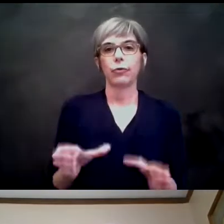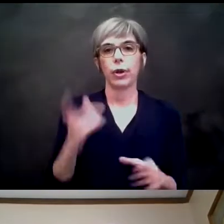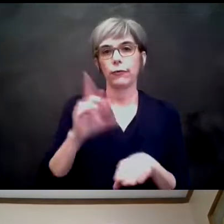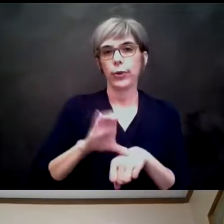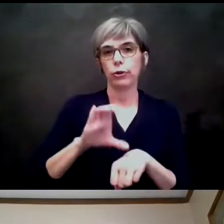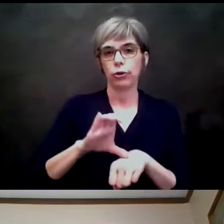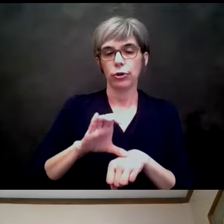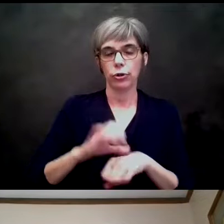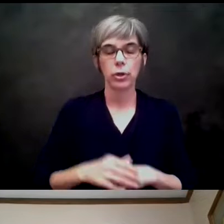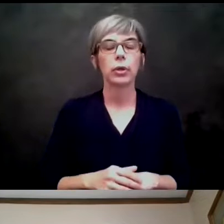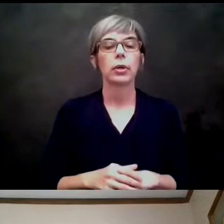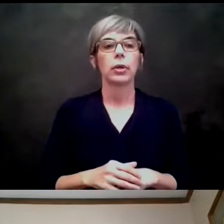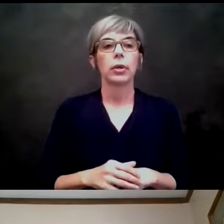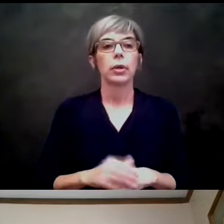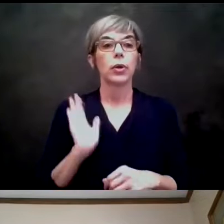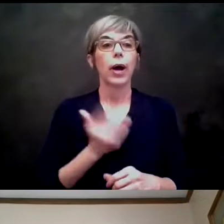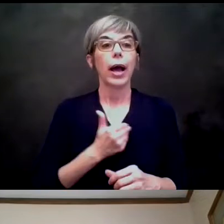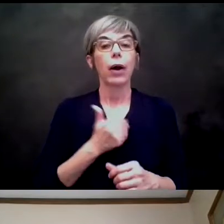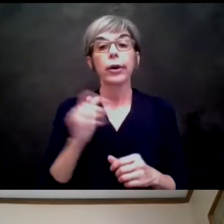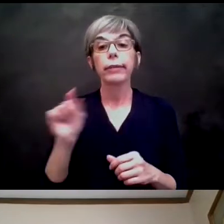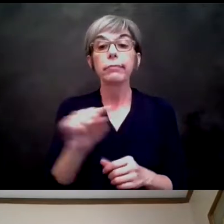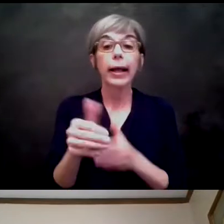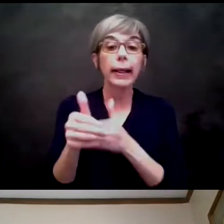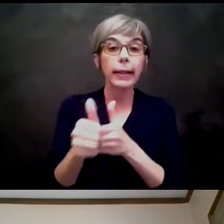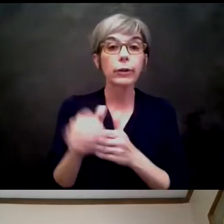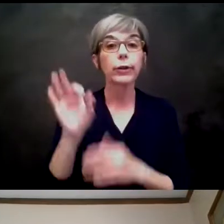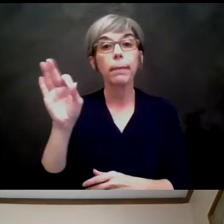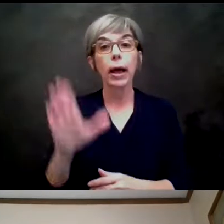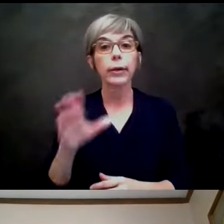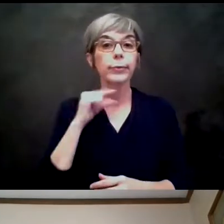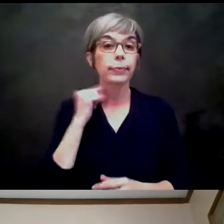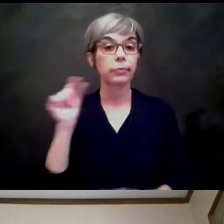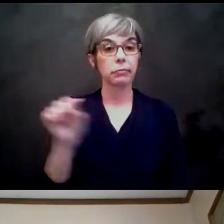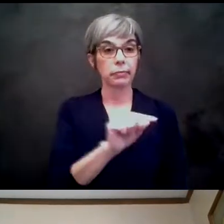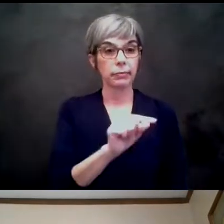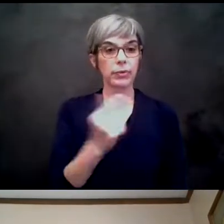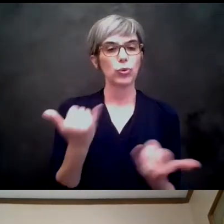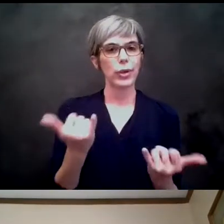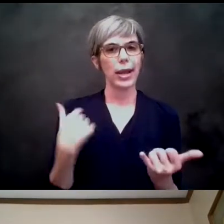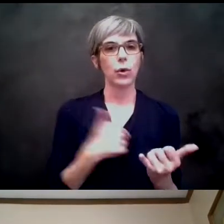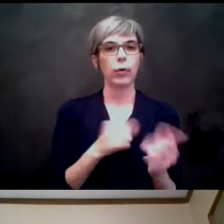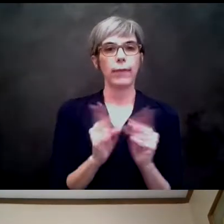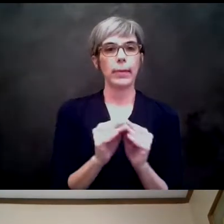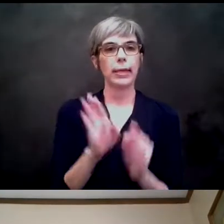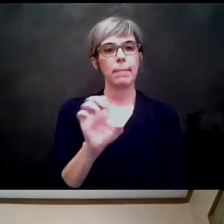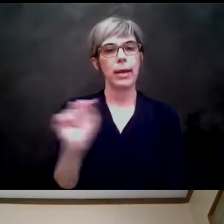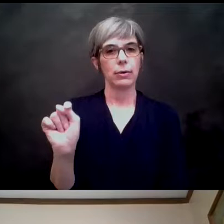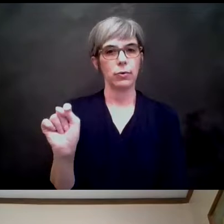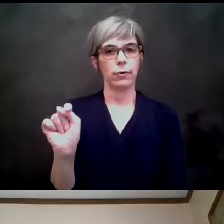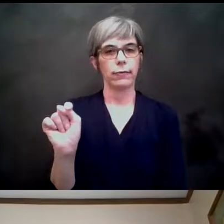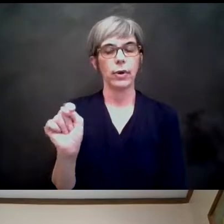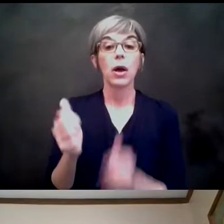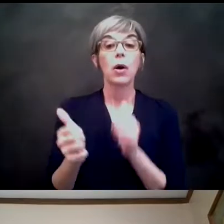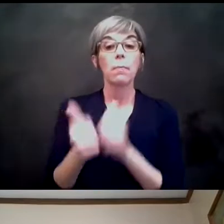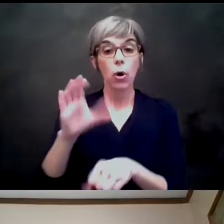in talking with our faith leadership today in our meeting in Bettendorf, most churches are still on